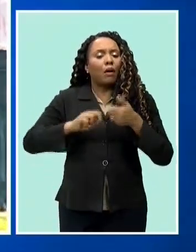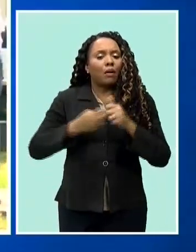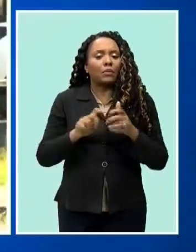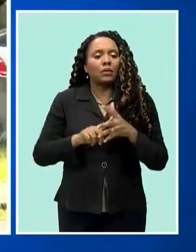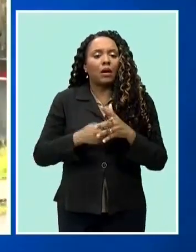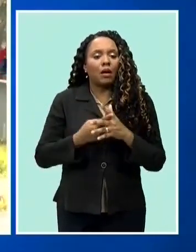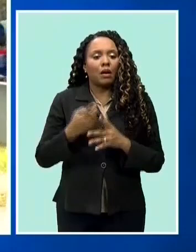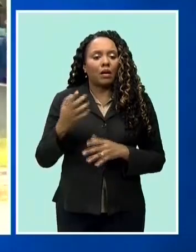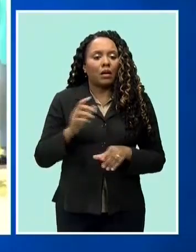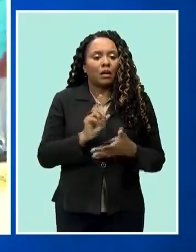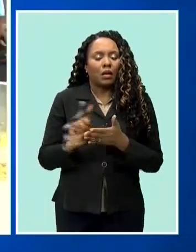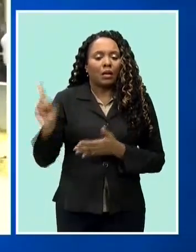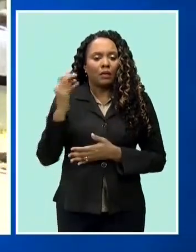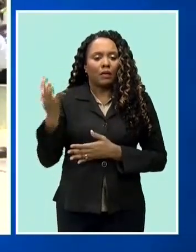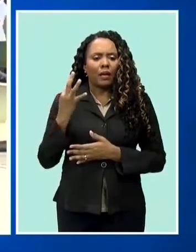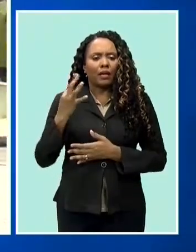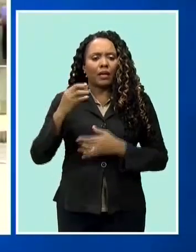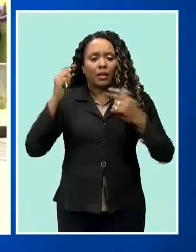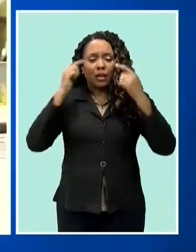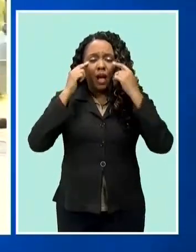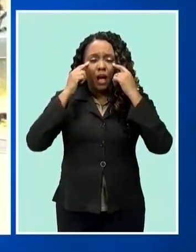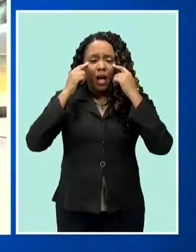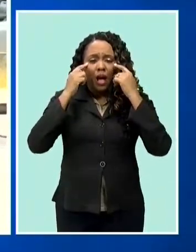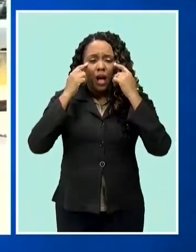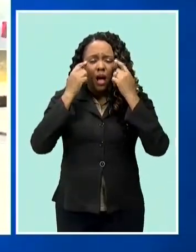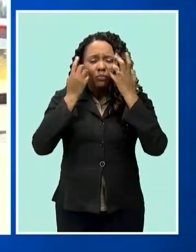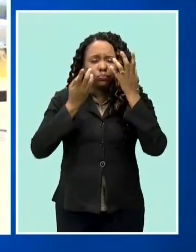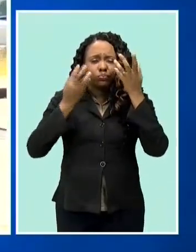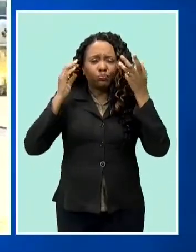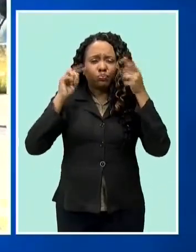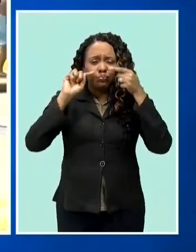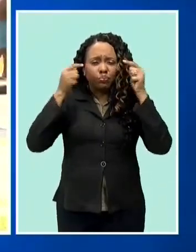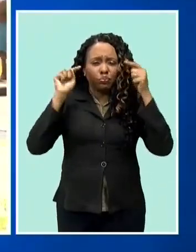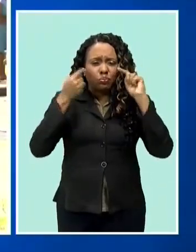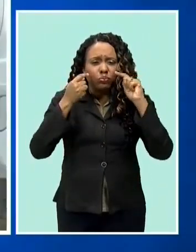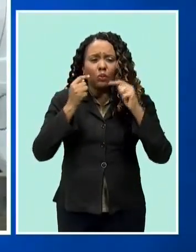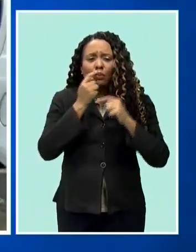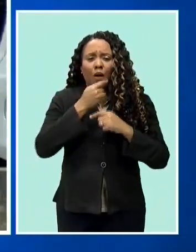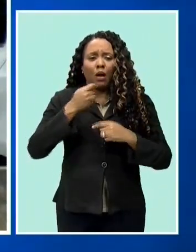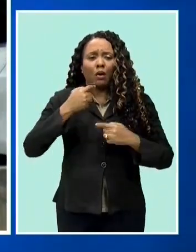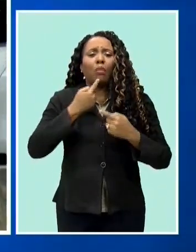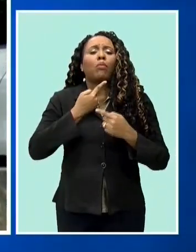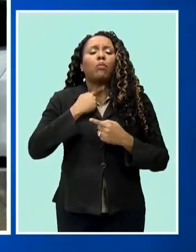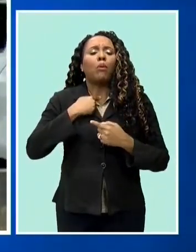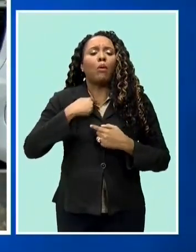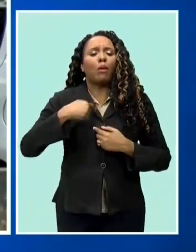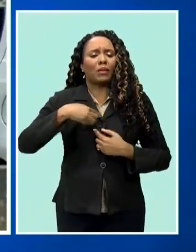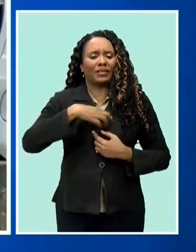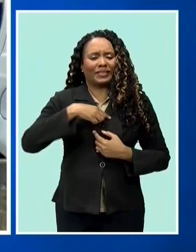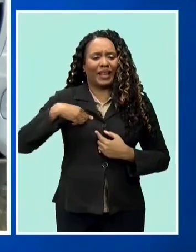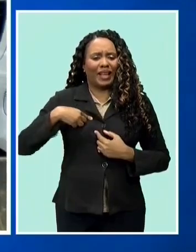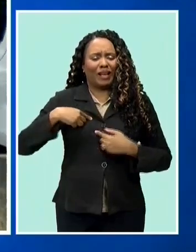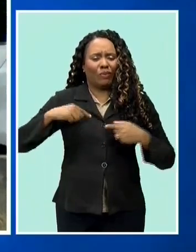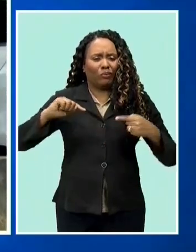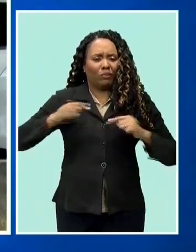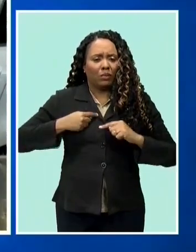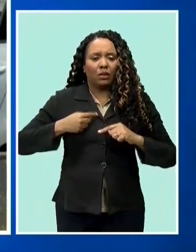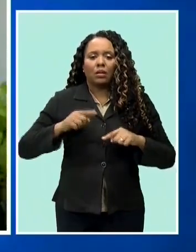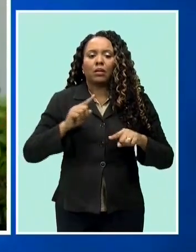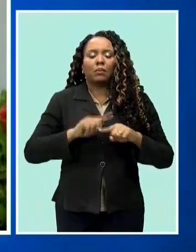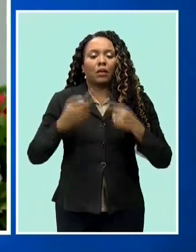staff members reported cases of burning eyes, mouths and throats, while others complained of chest pain. Fortunately, no one had to